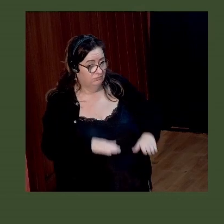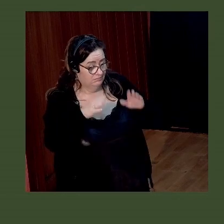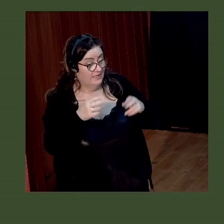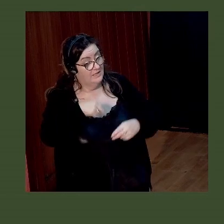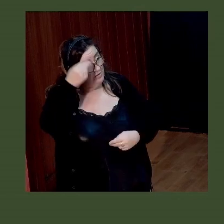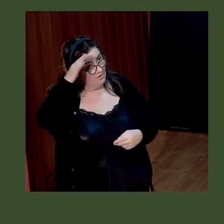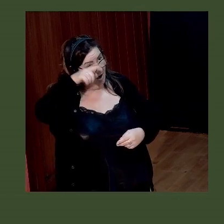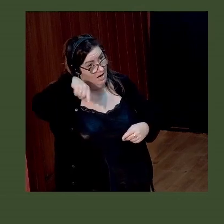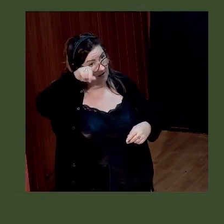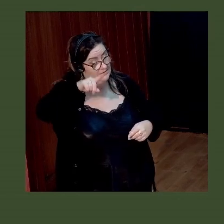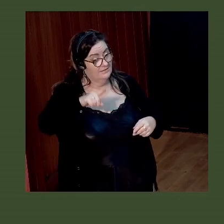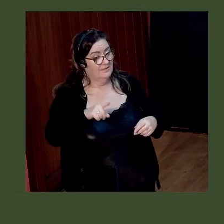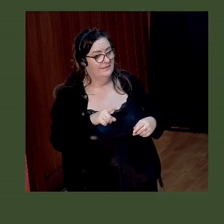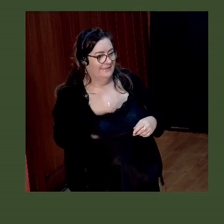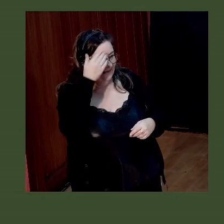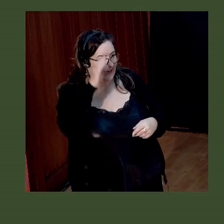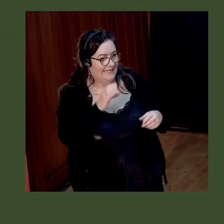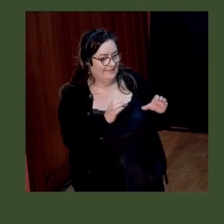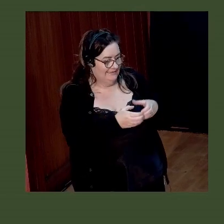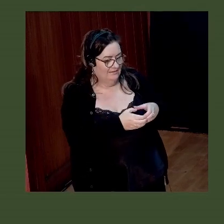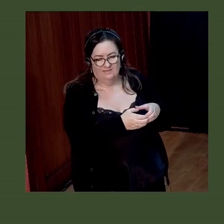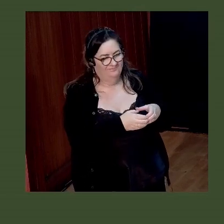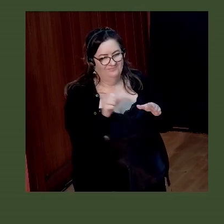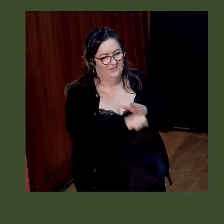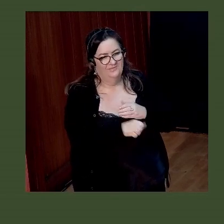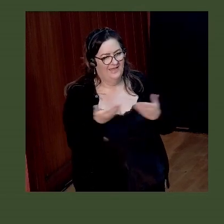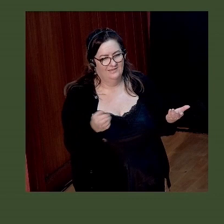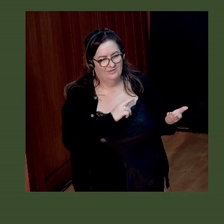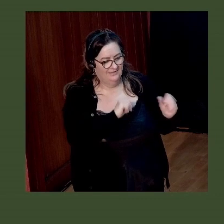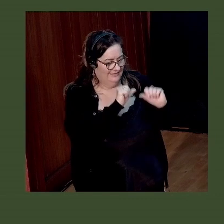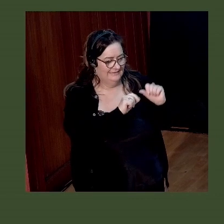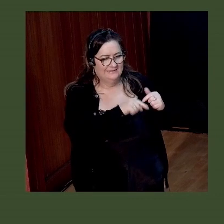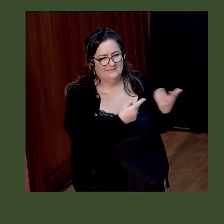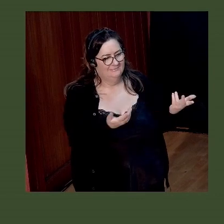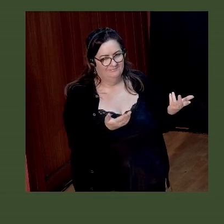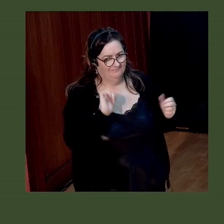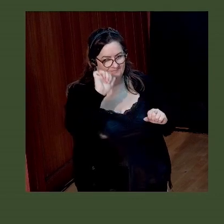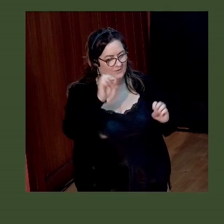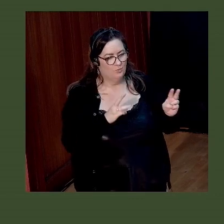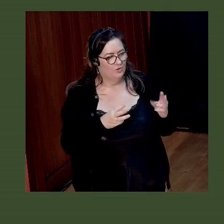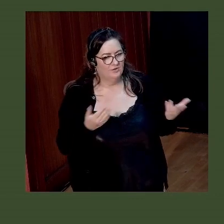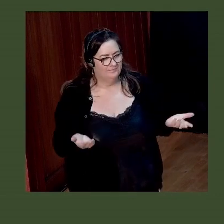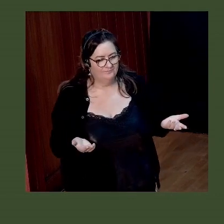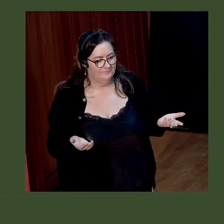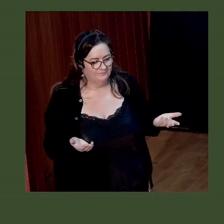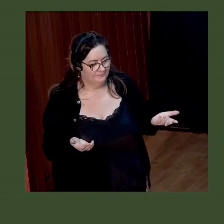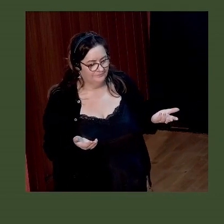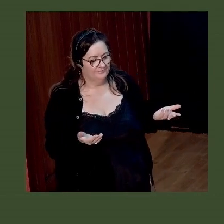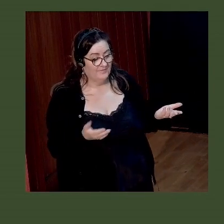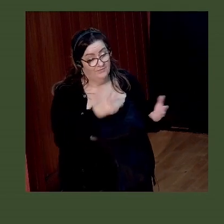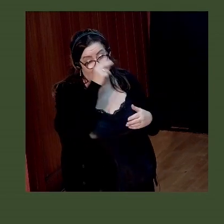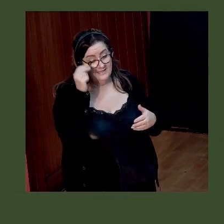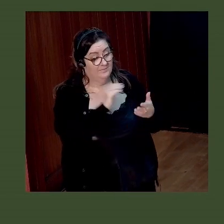In Northern Ireland, the vision of the Gaelic League failed, and the Irish language was marginalised in the education system. As